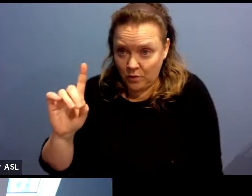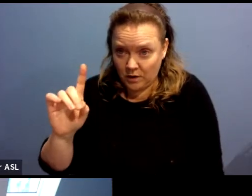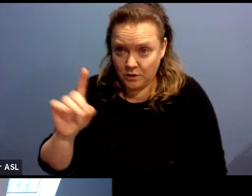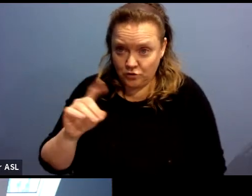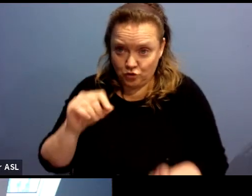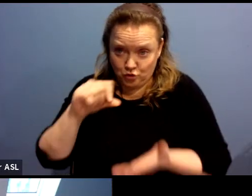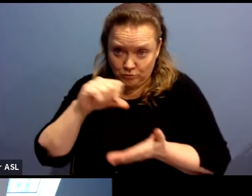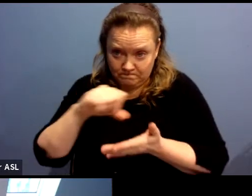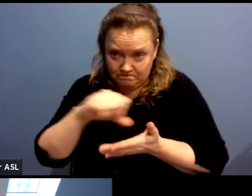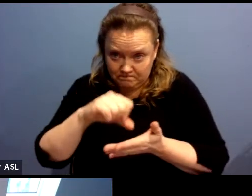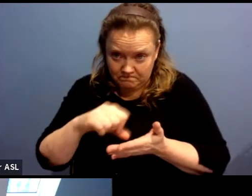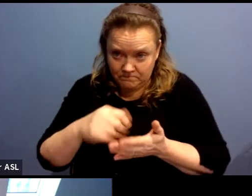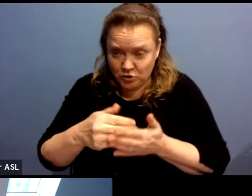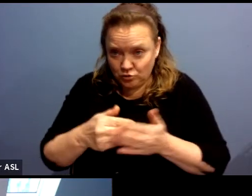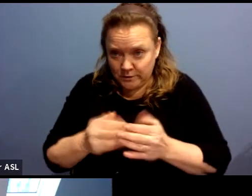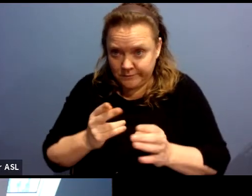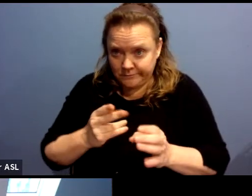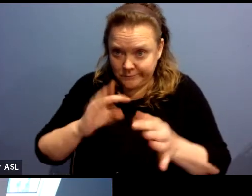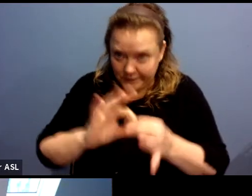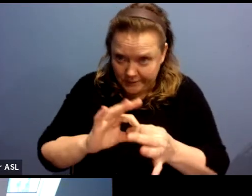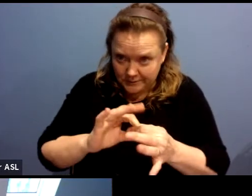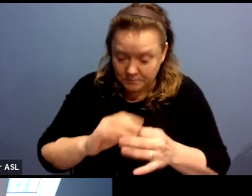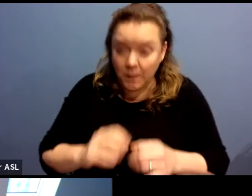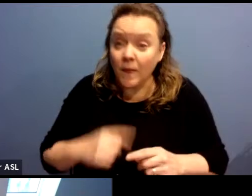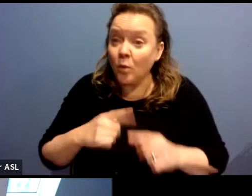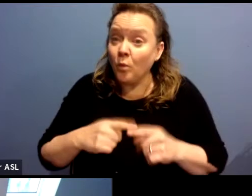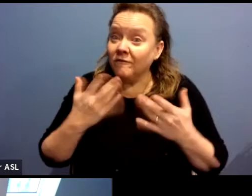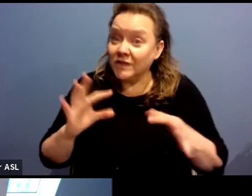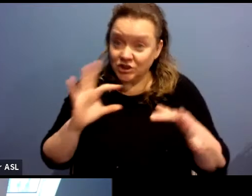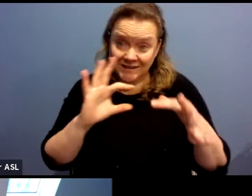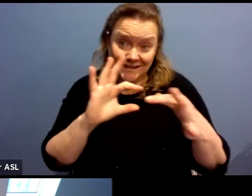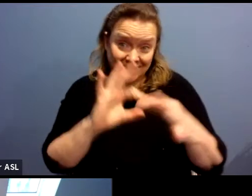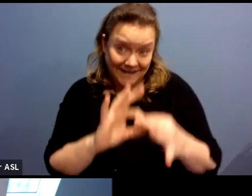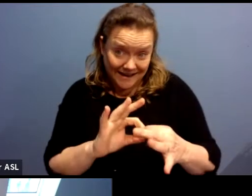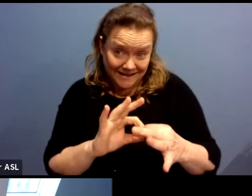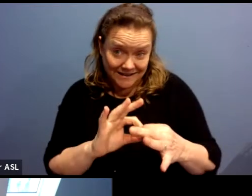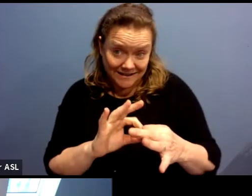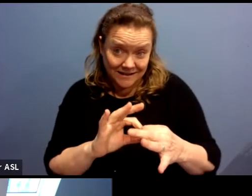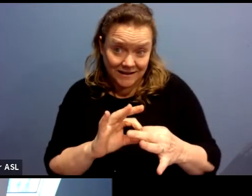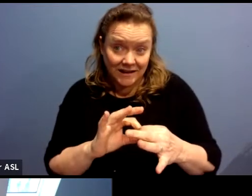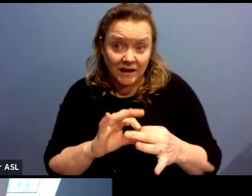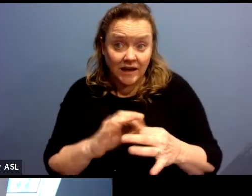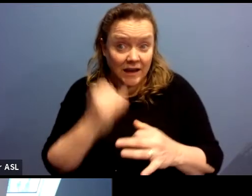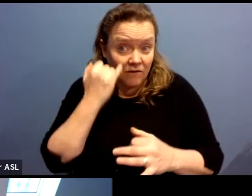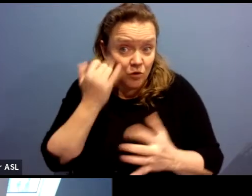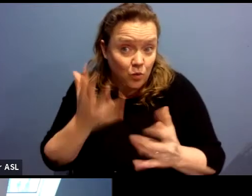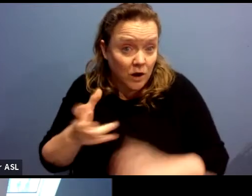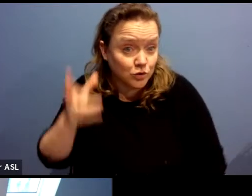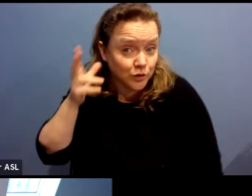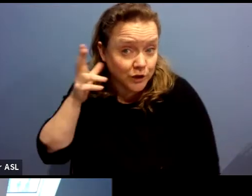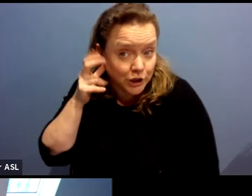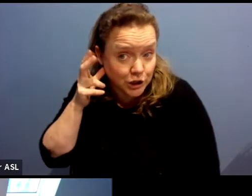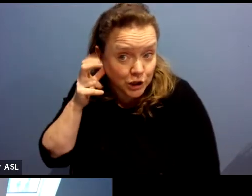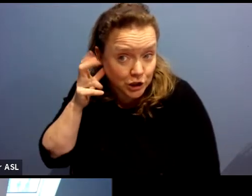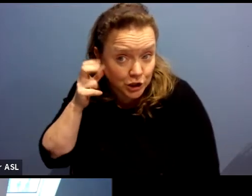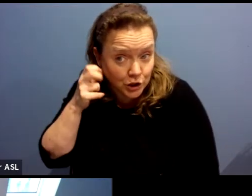9141. Once you're in the meeting, you will be able to listen over the phone by